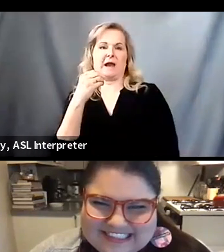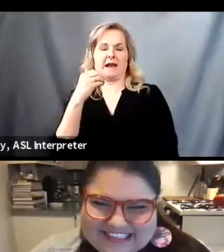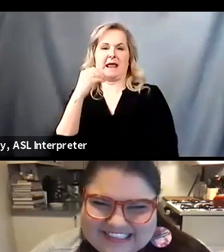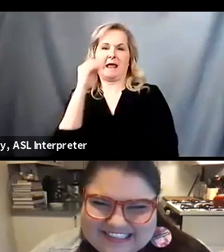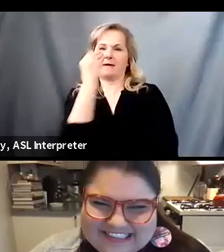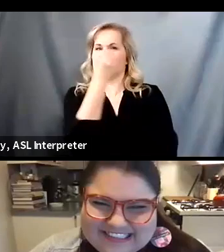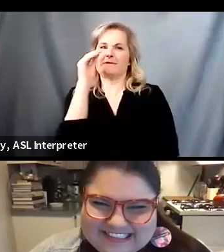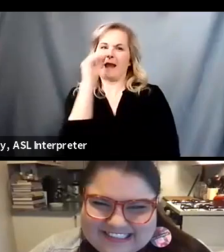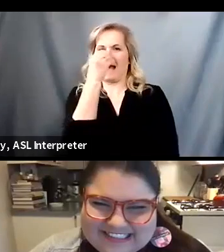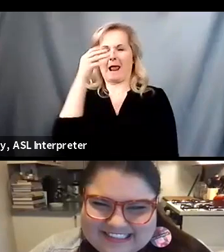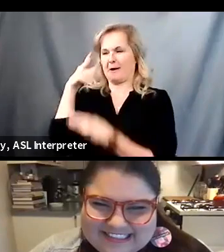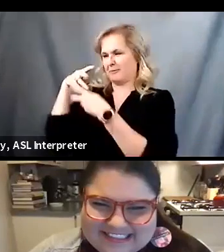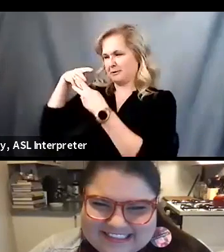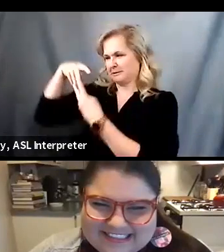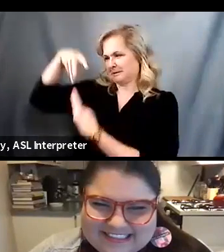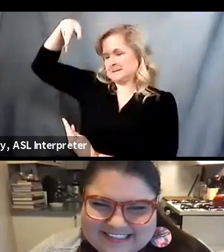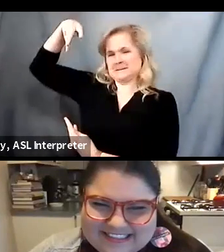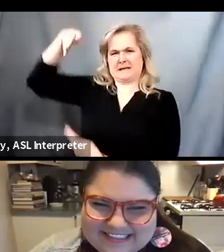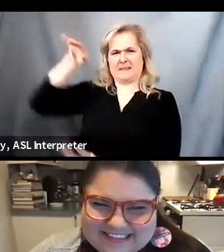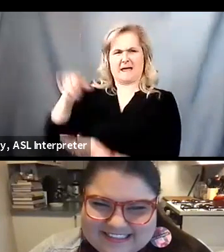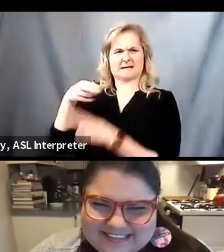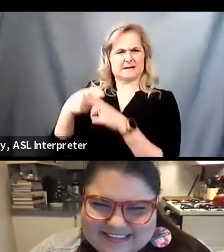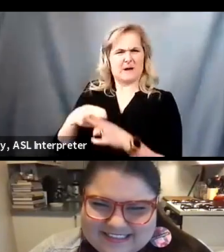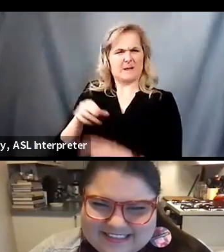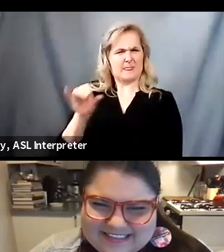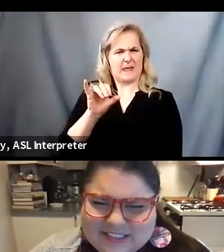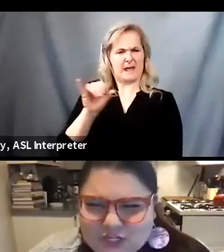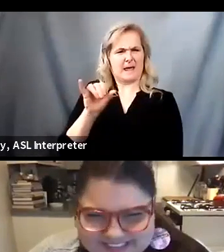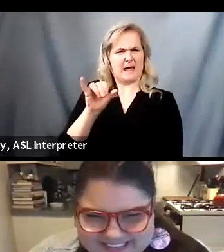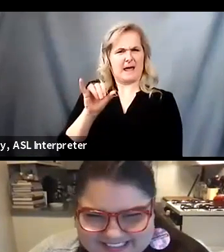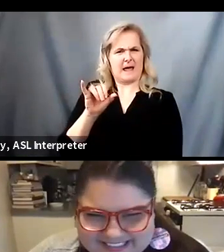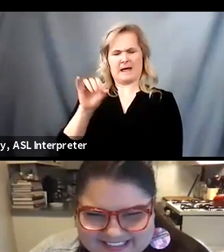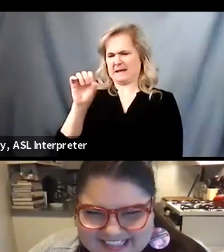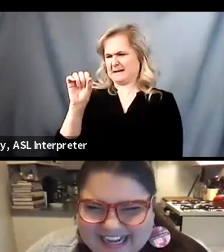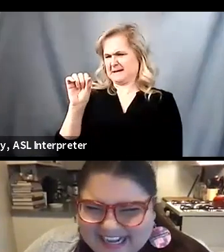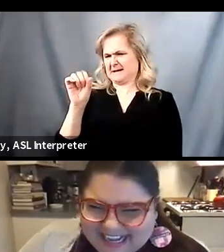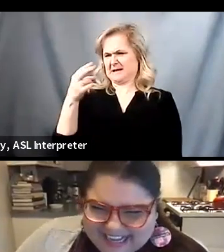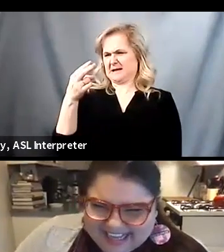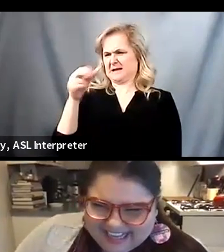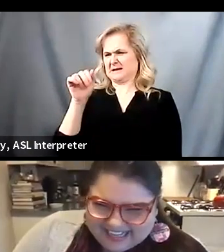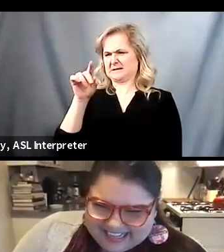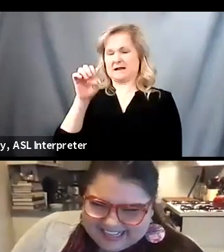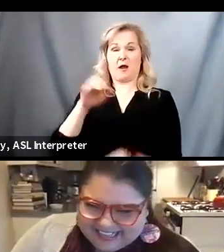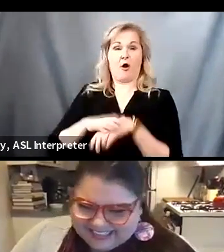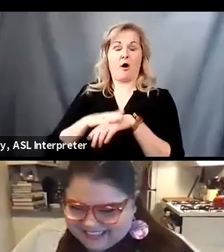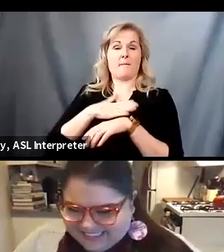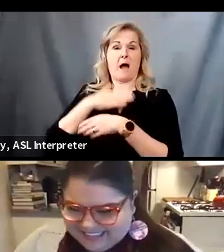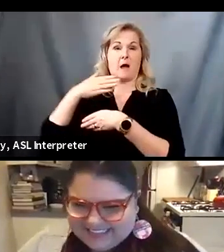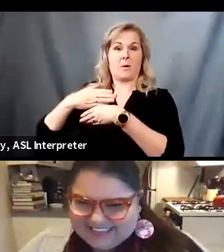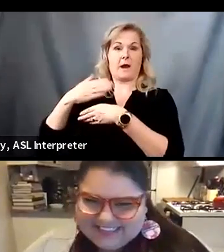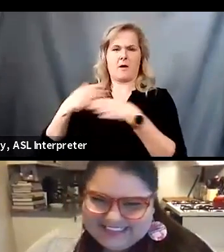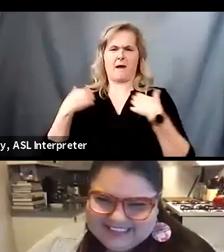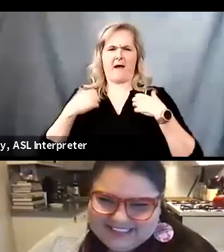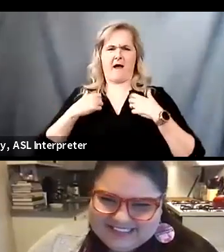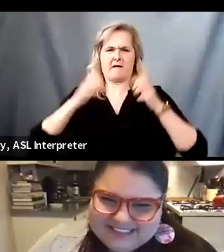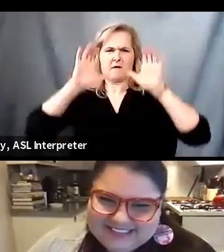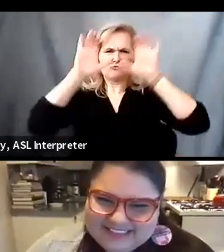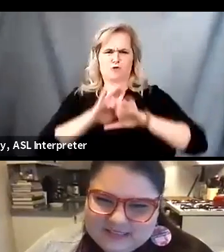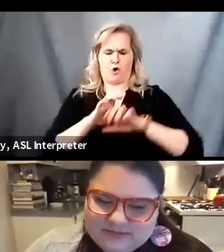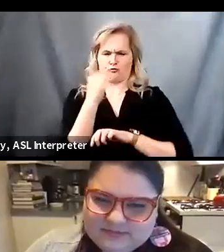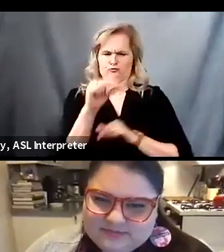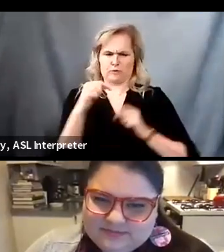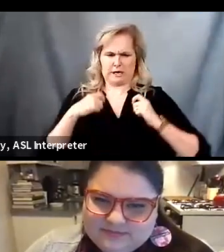flower, what is this called, like a shade on my window. I've got on a dark